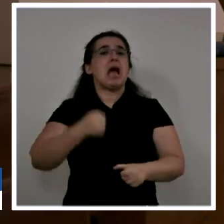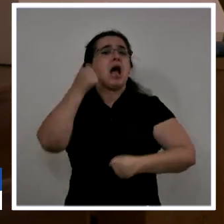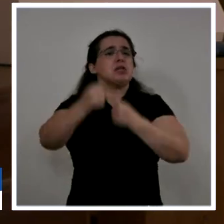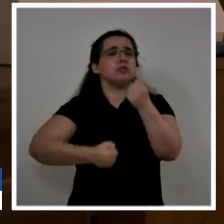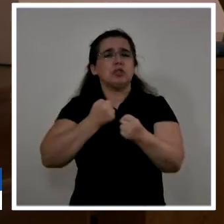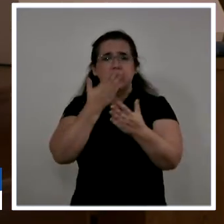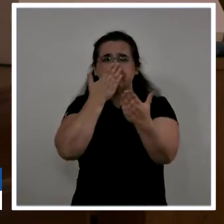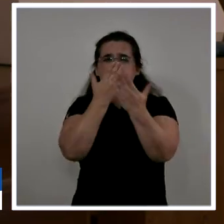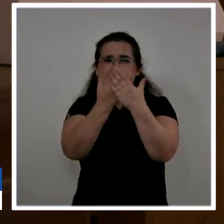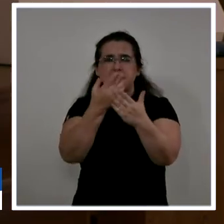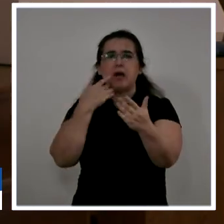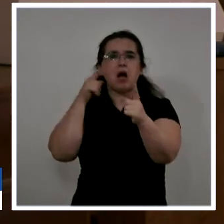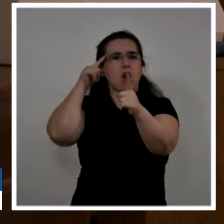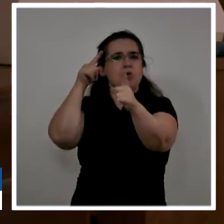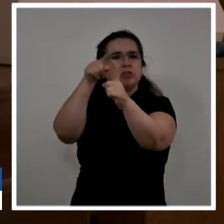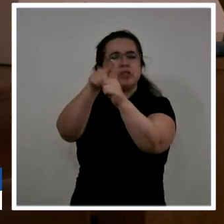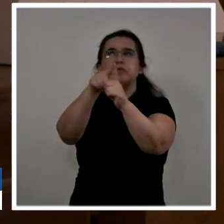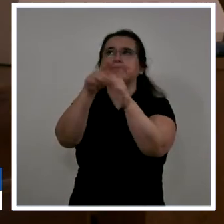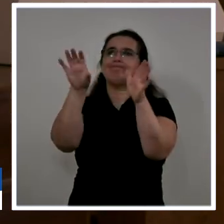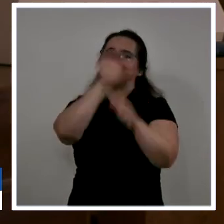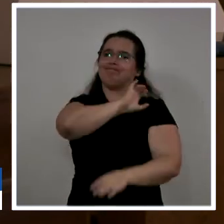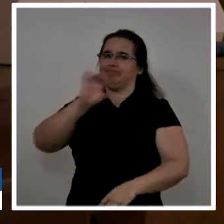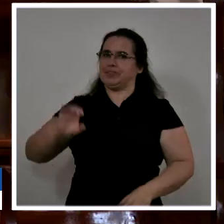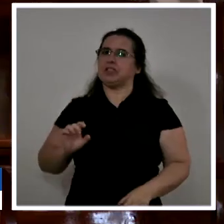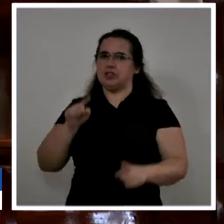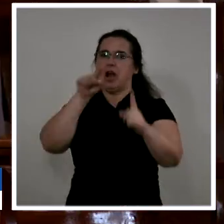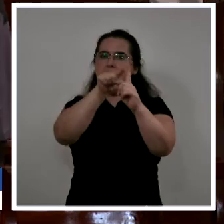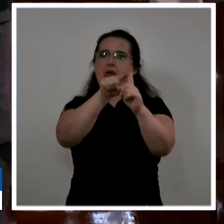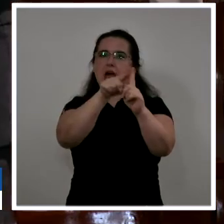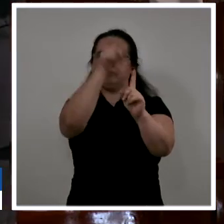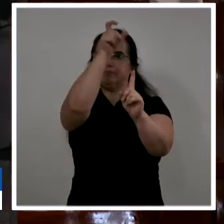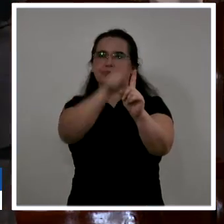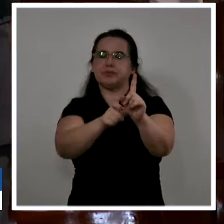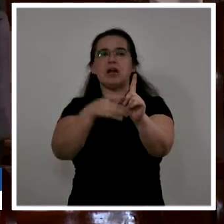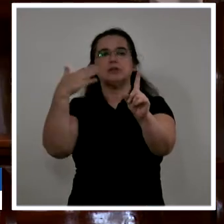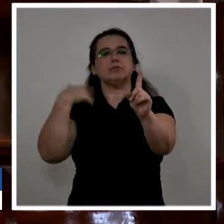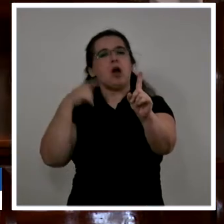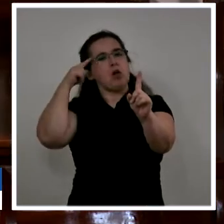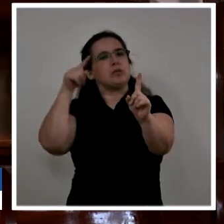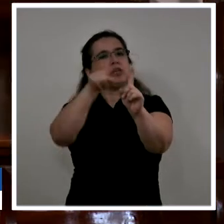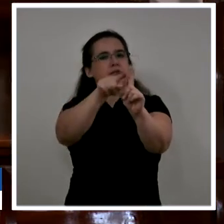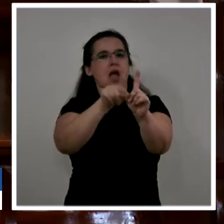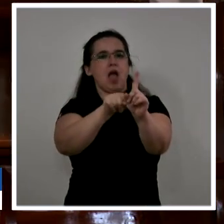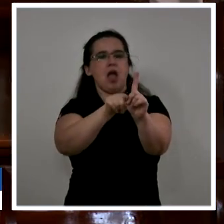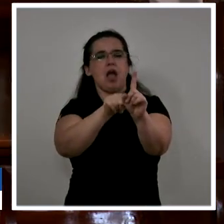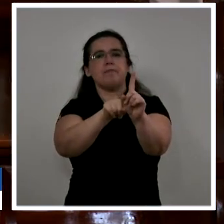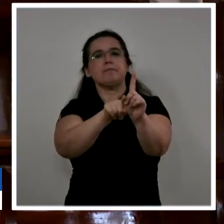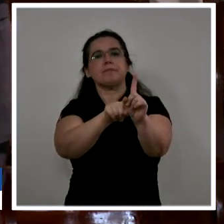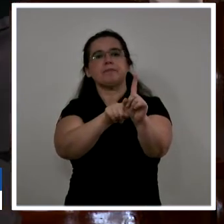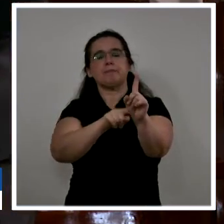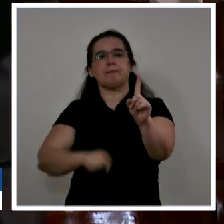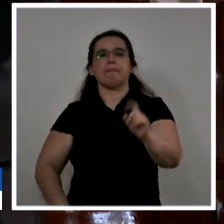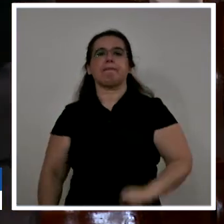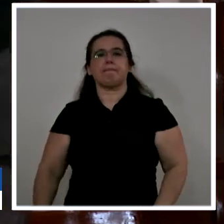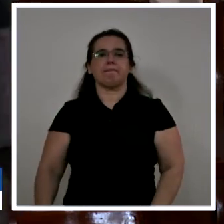temos à frente, olhando para o alvo, olhando para Cristo. I want to ask you, when we look unto Jesus, how did he